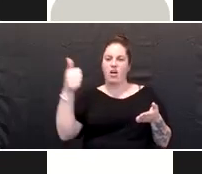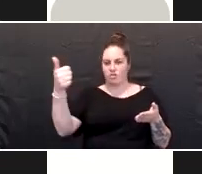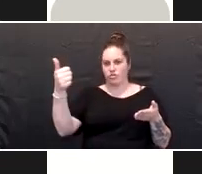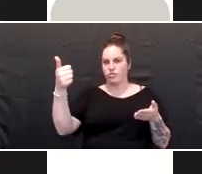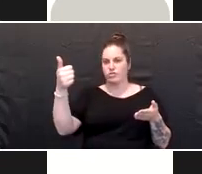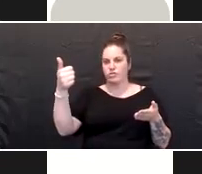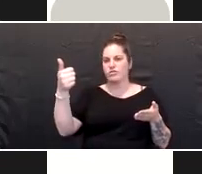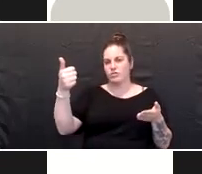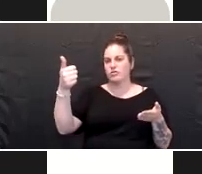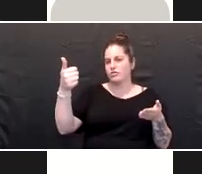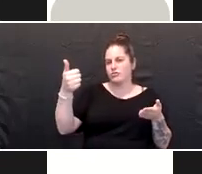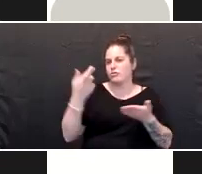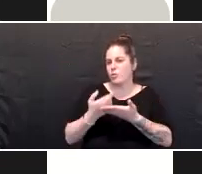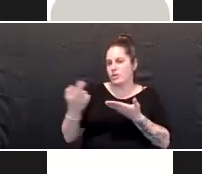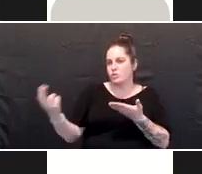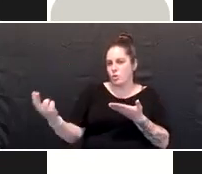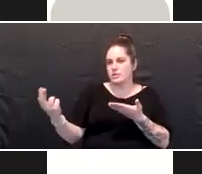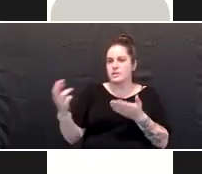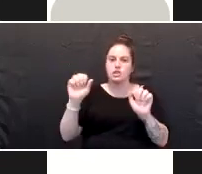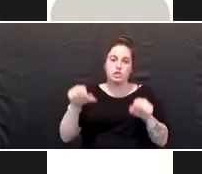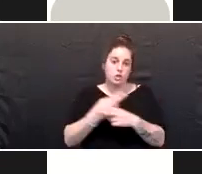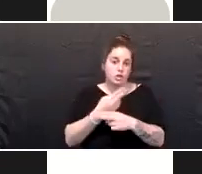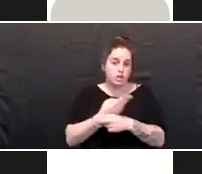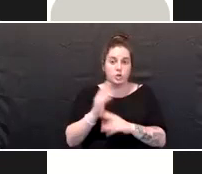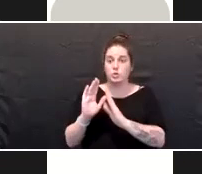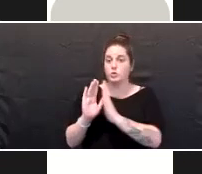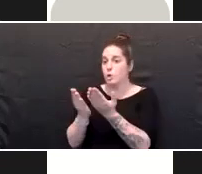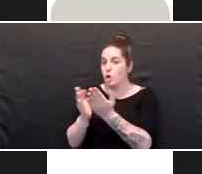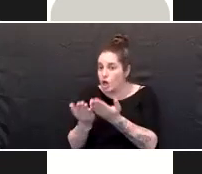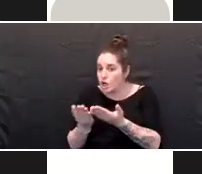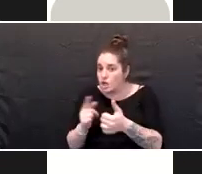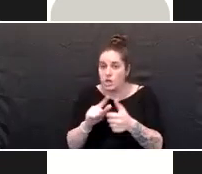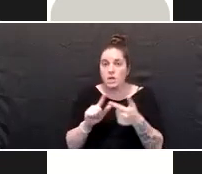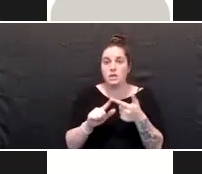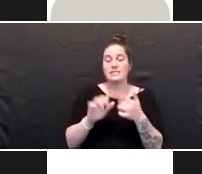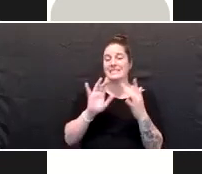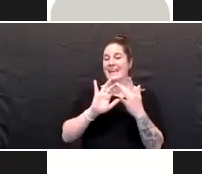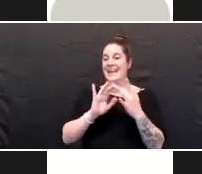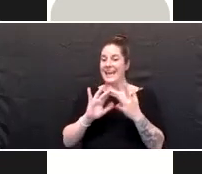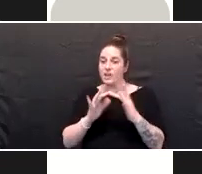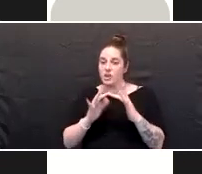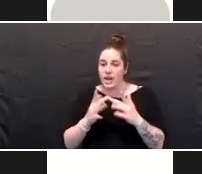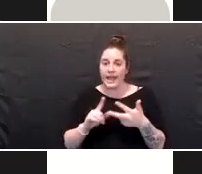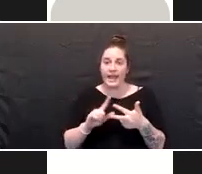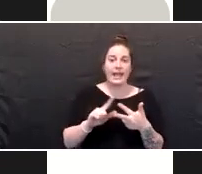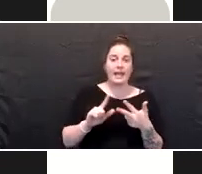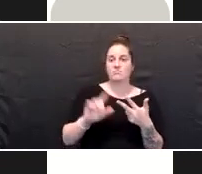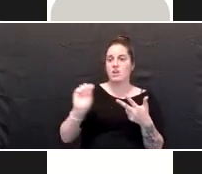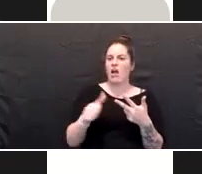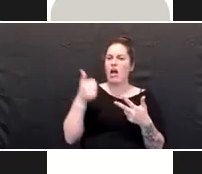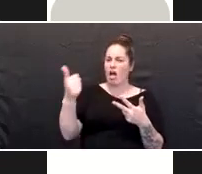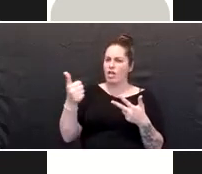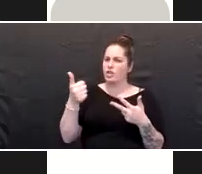overview. So you can use other books, you can use other internet sites or any other credible